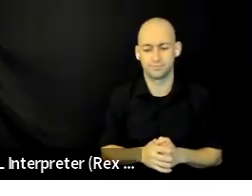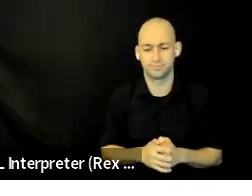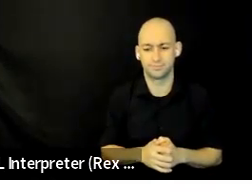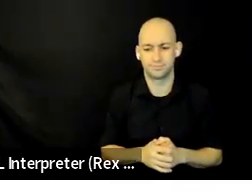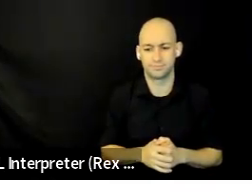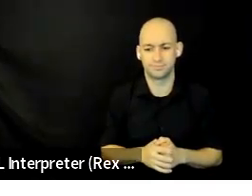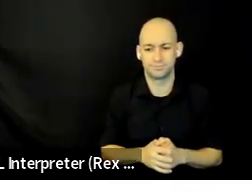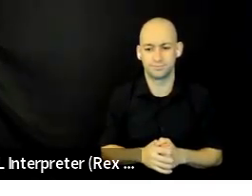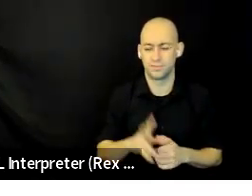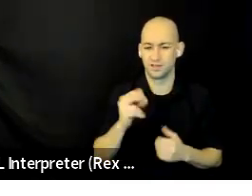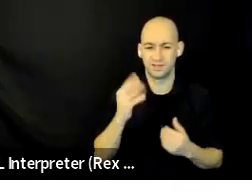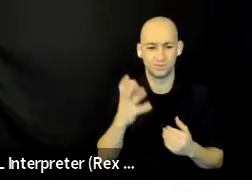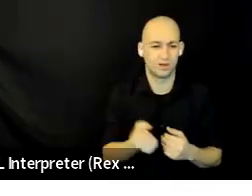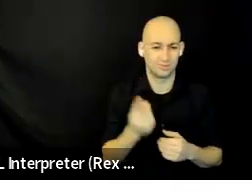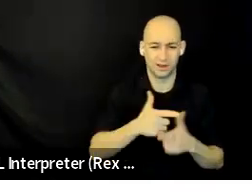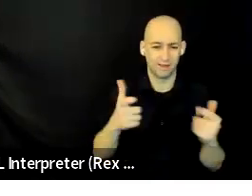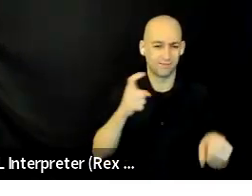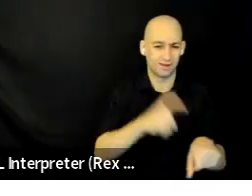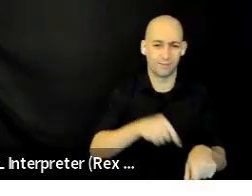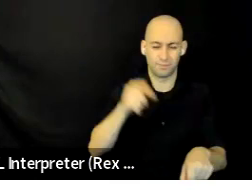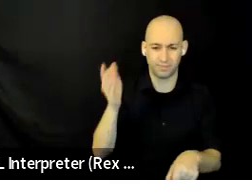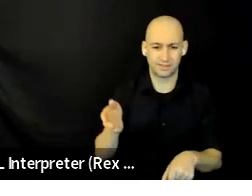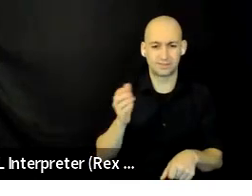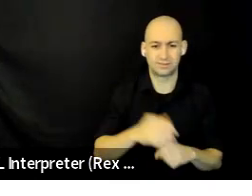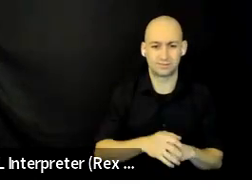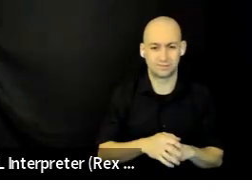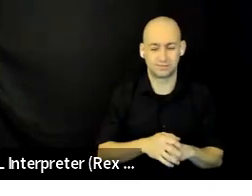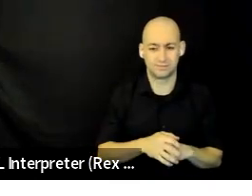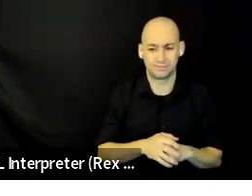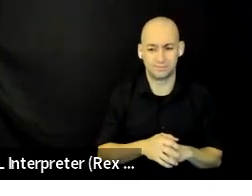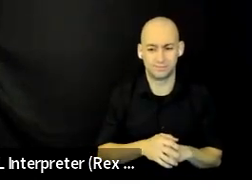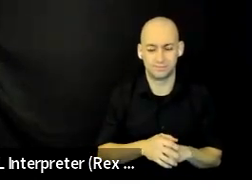So don't want to spend too much time on this slide other than to say that